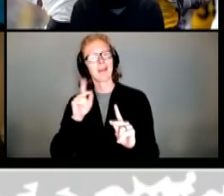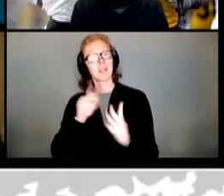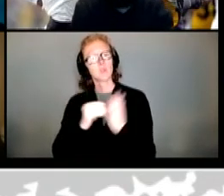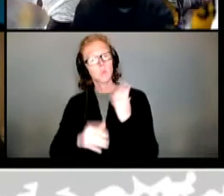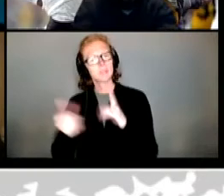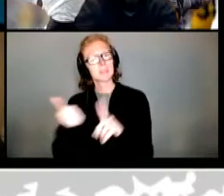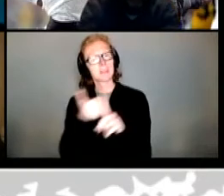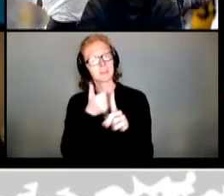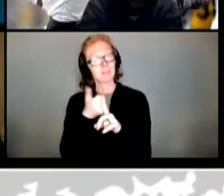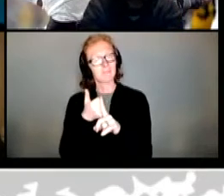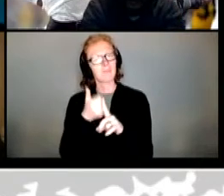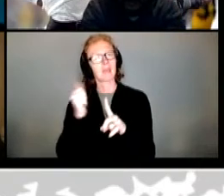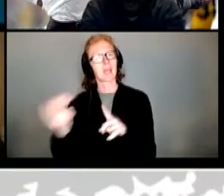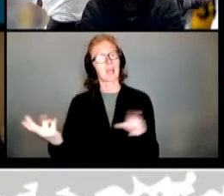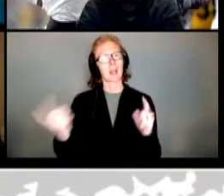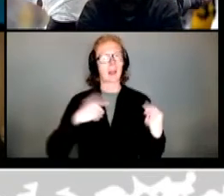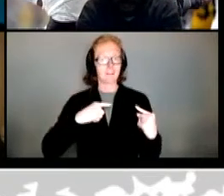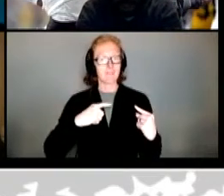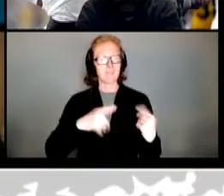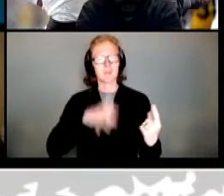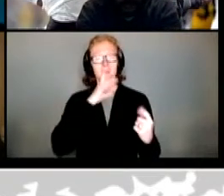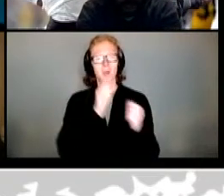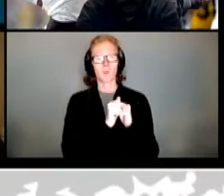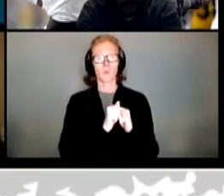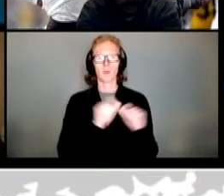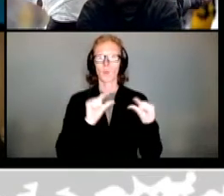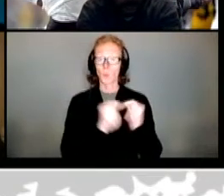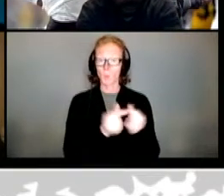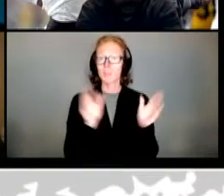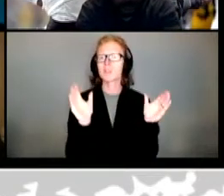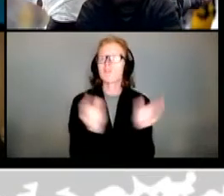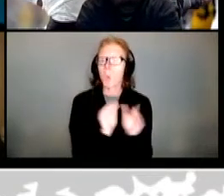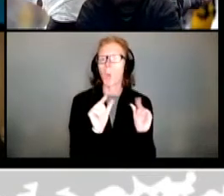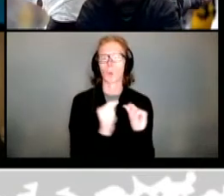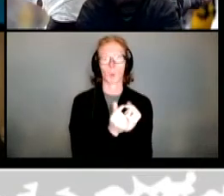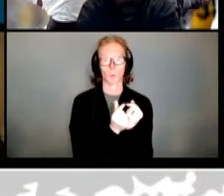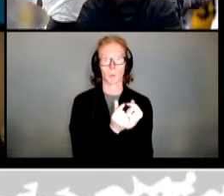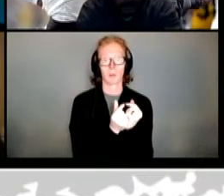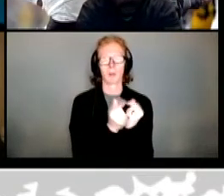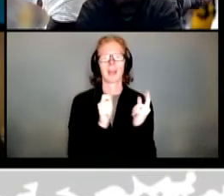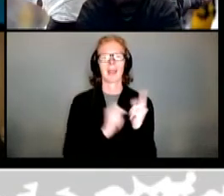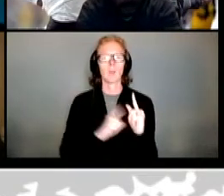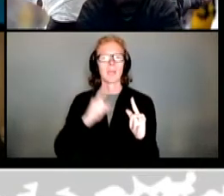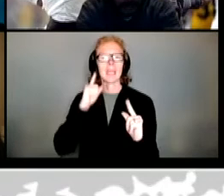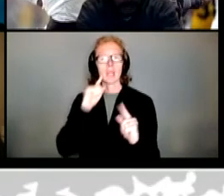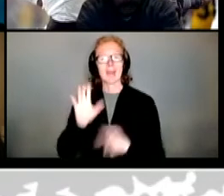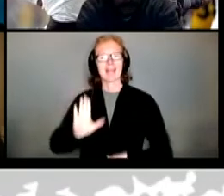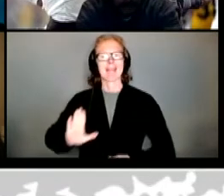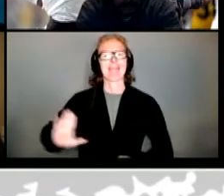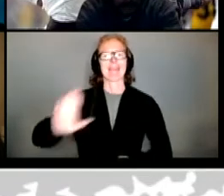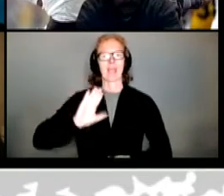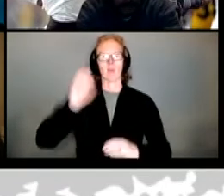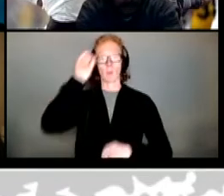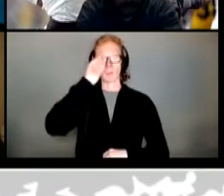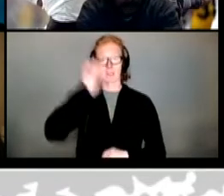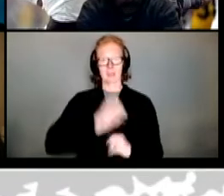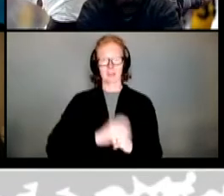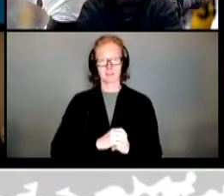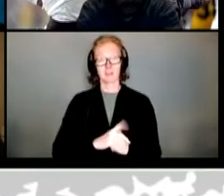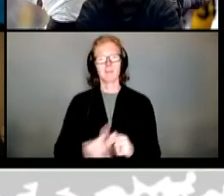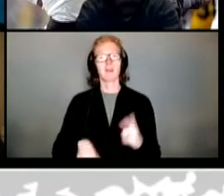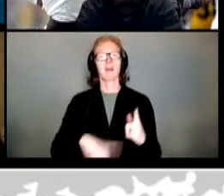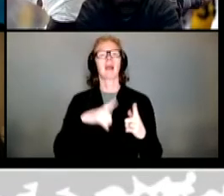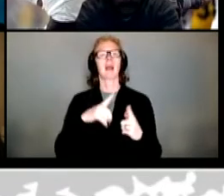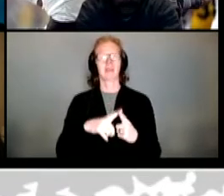youth can come in and talk to a small group of us and we can hear what they have to say. And then we can bring